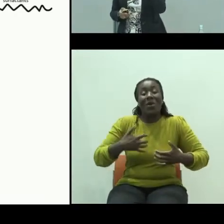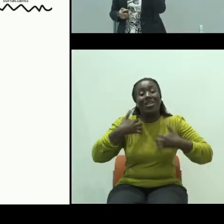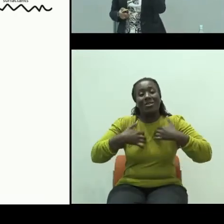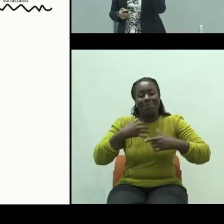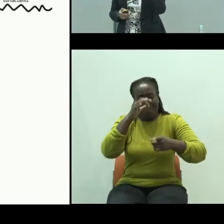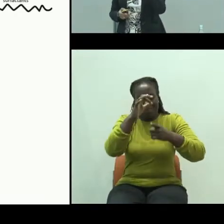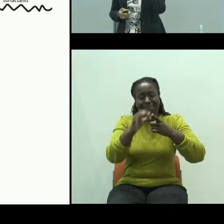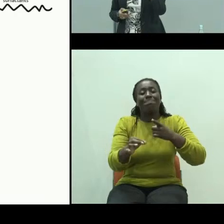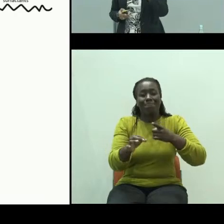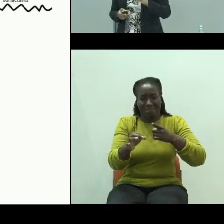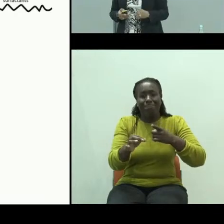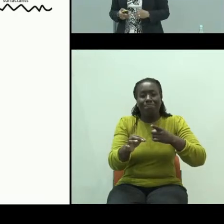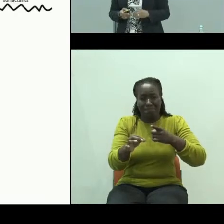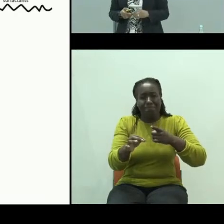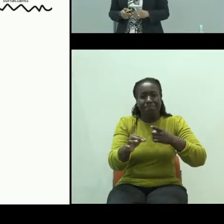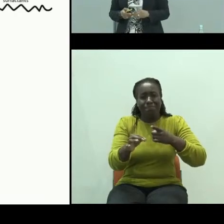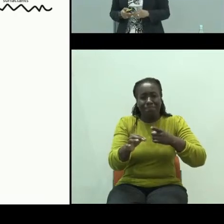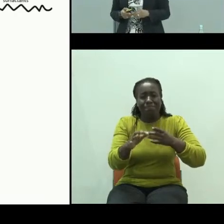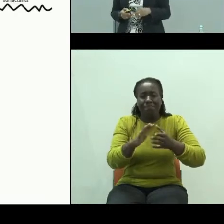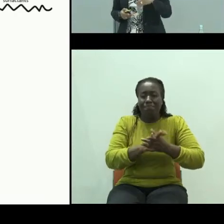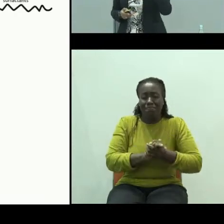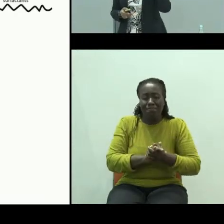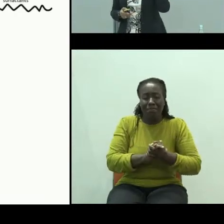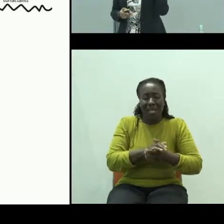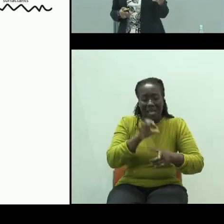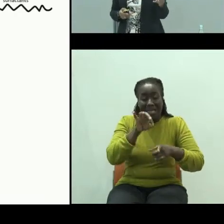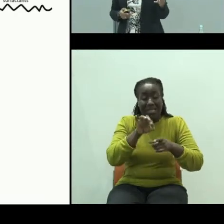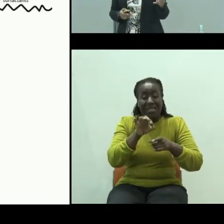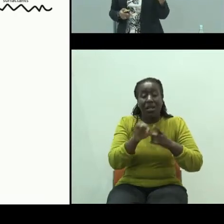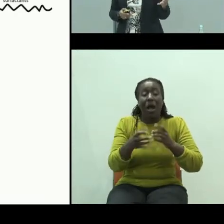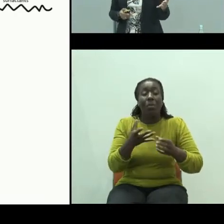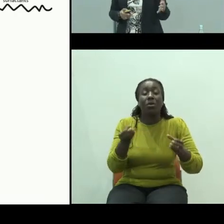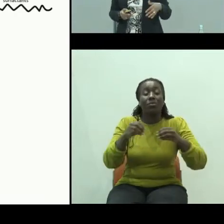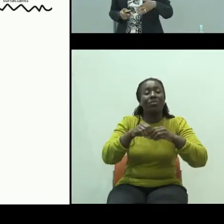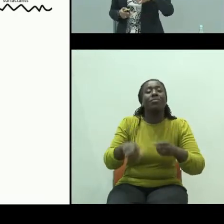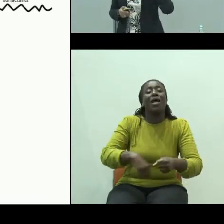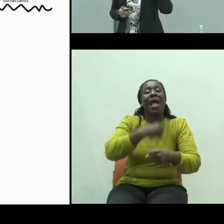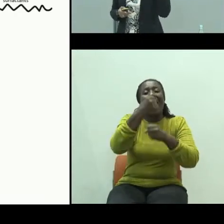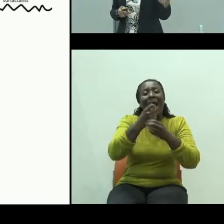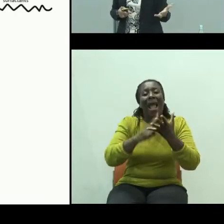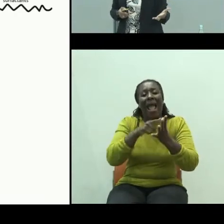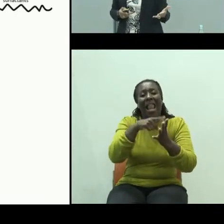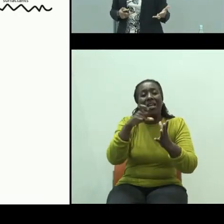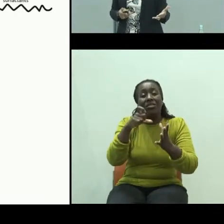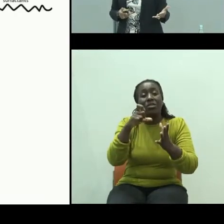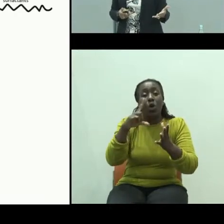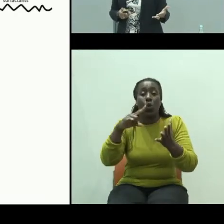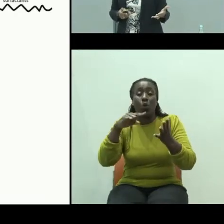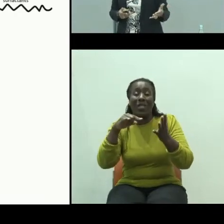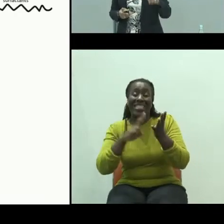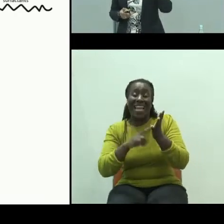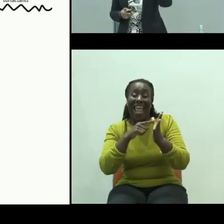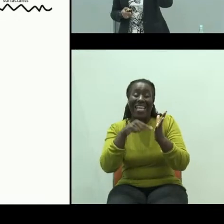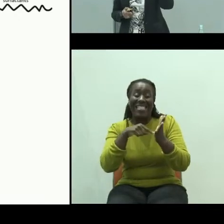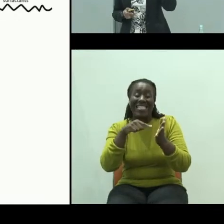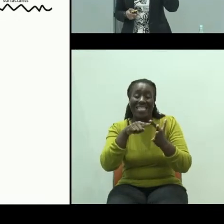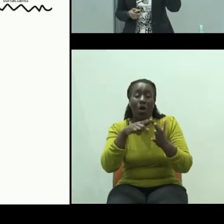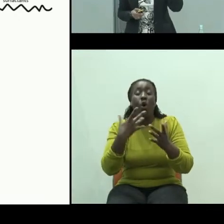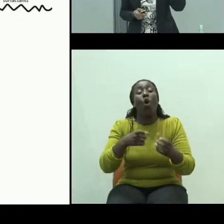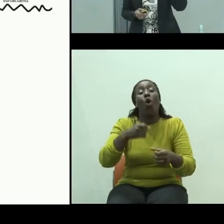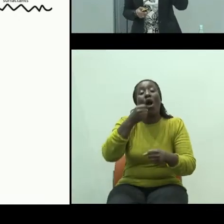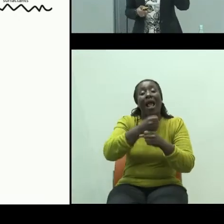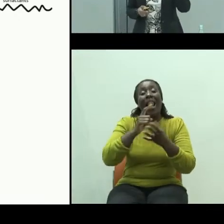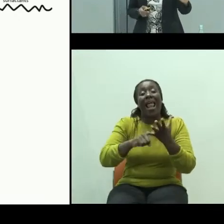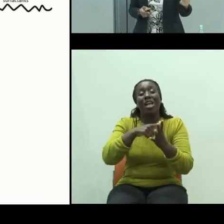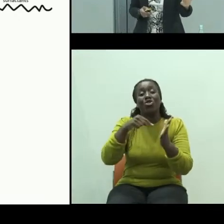specific substrate or a very specific starting compound, which is called galacturonate or galacturonic acid. The substrate